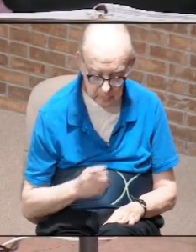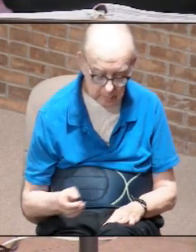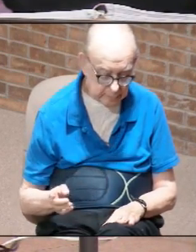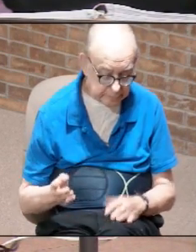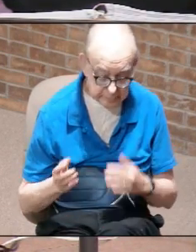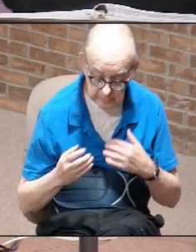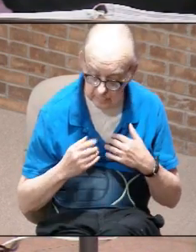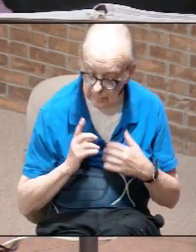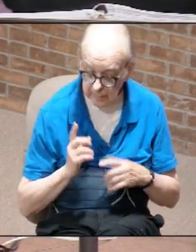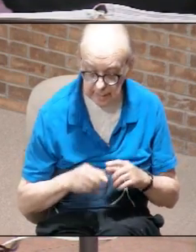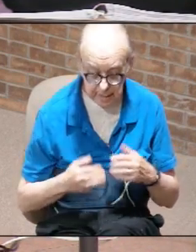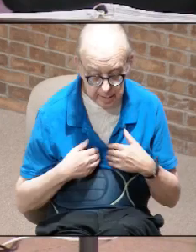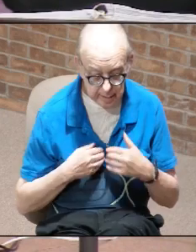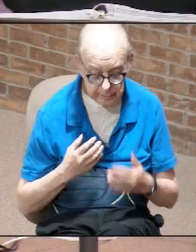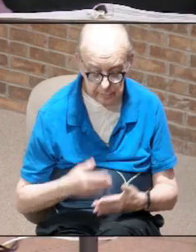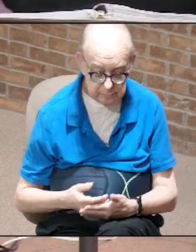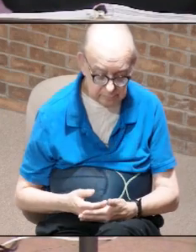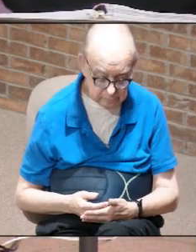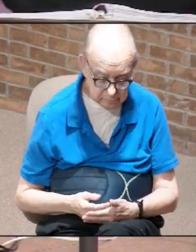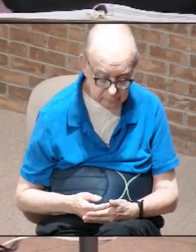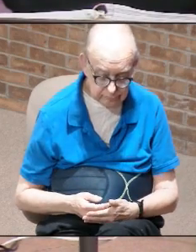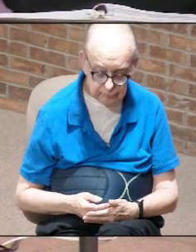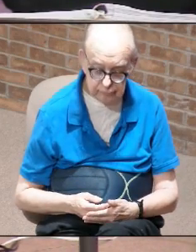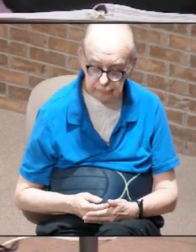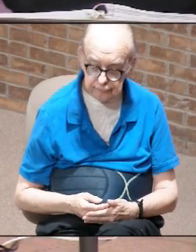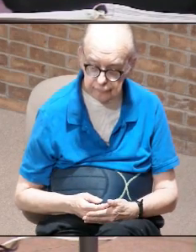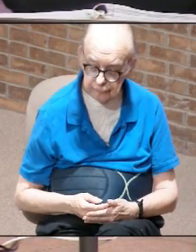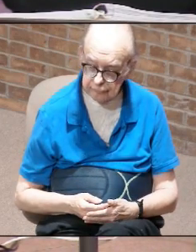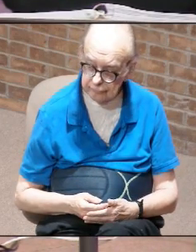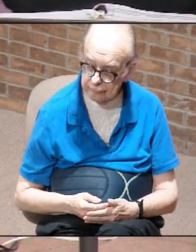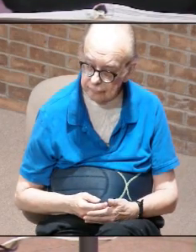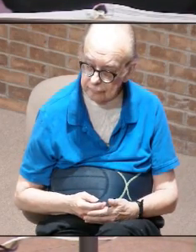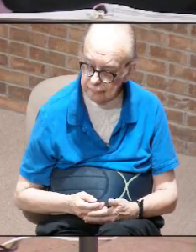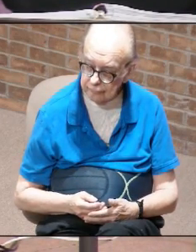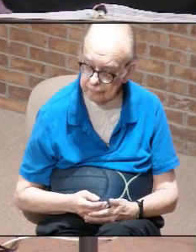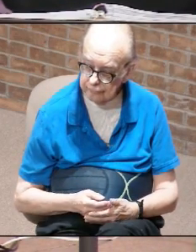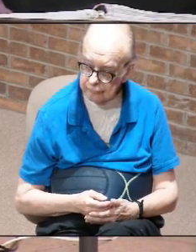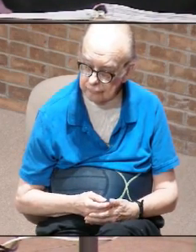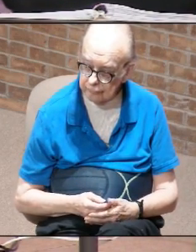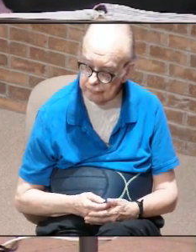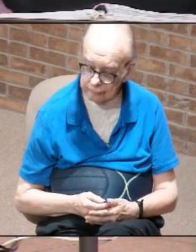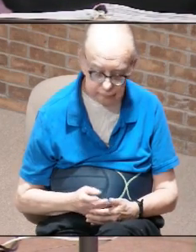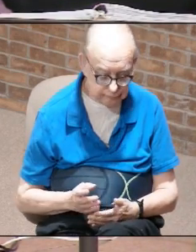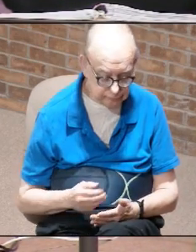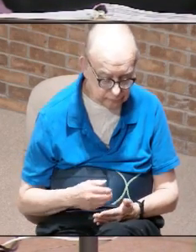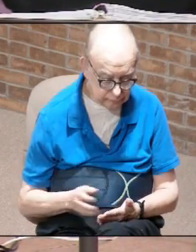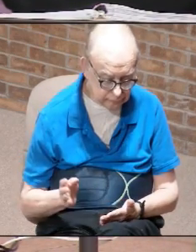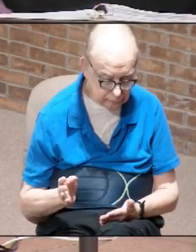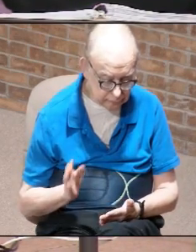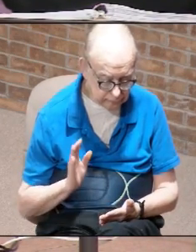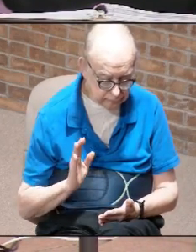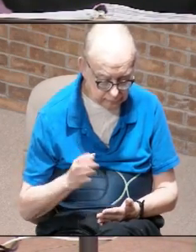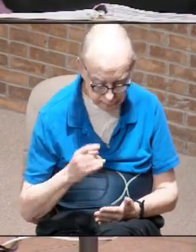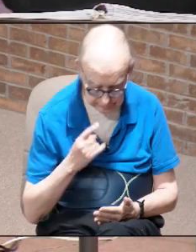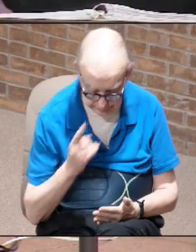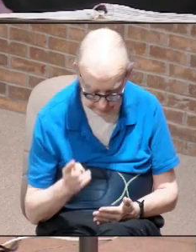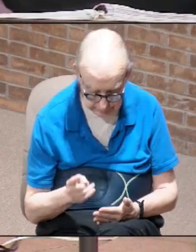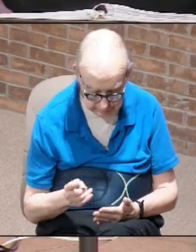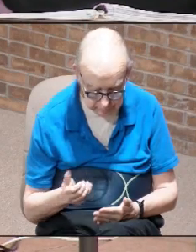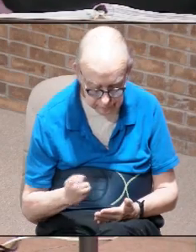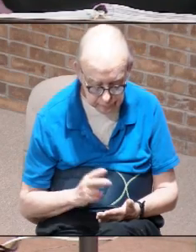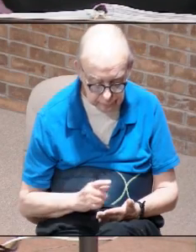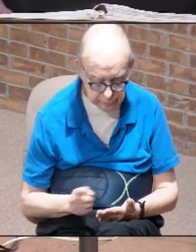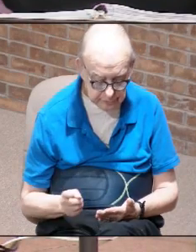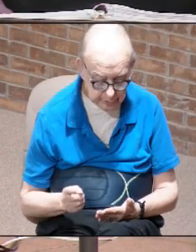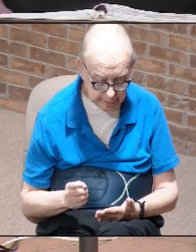have children. Now, they may get mad at you sometimes and want to send their kids to your house for a couple